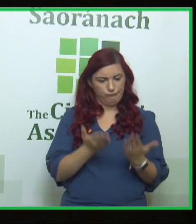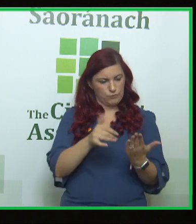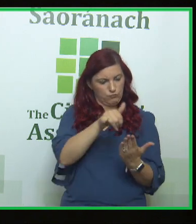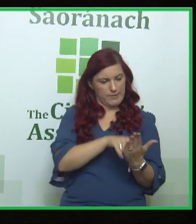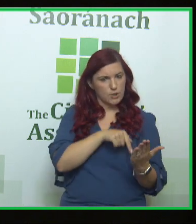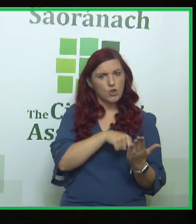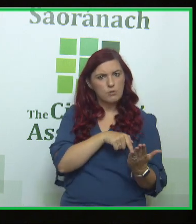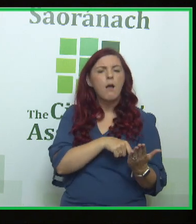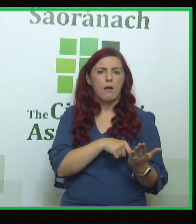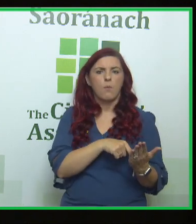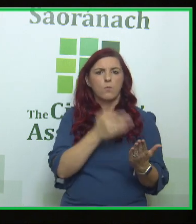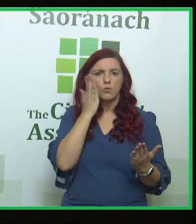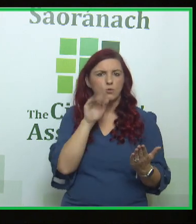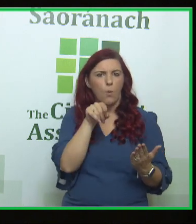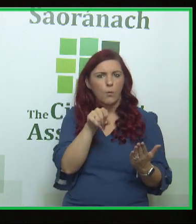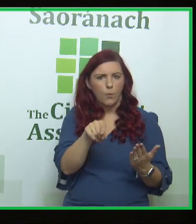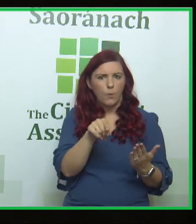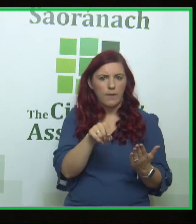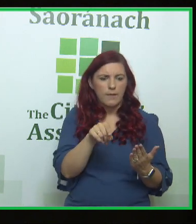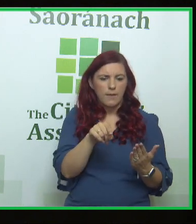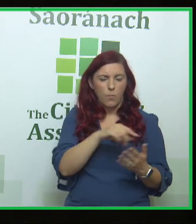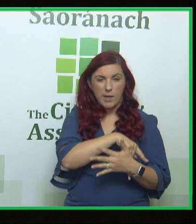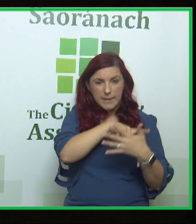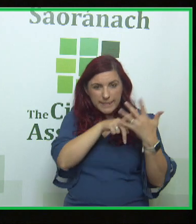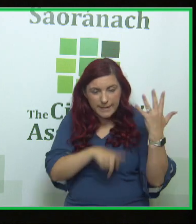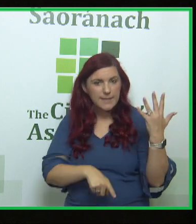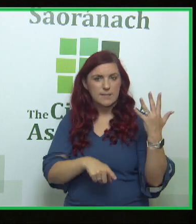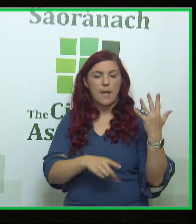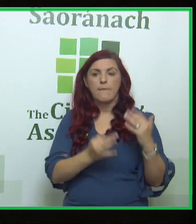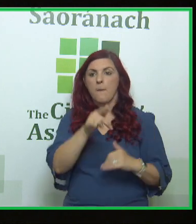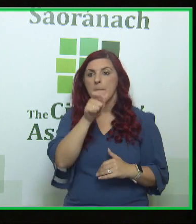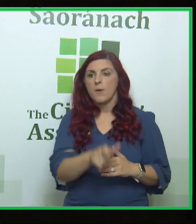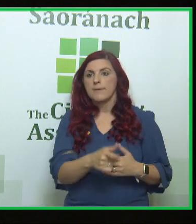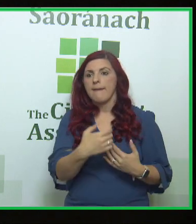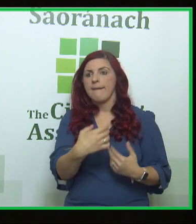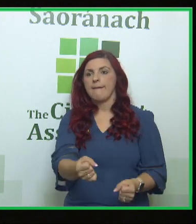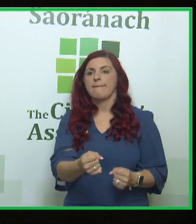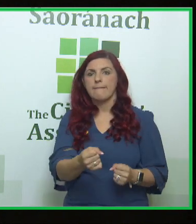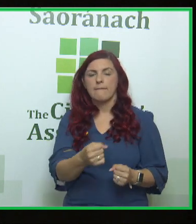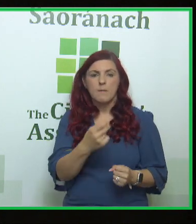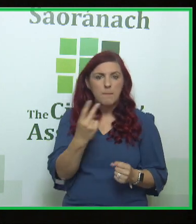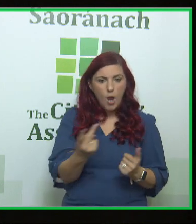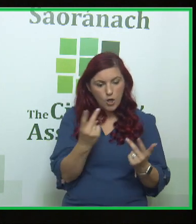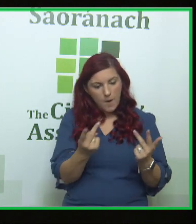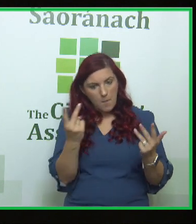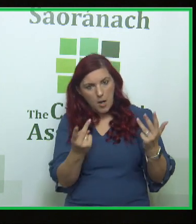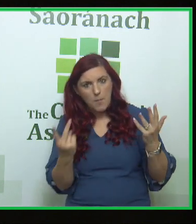this is what you would find scientifically that we know when a person has these partners